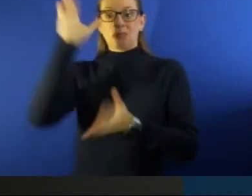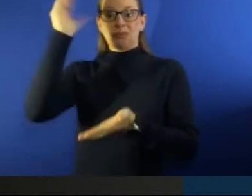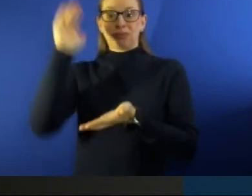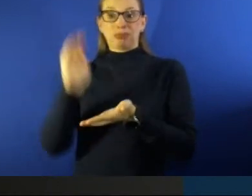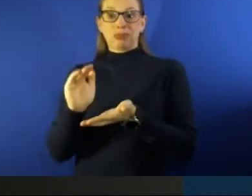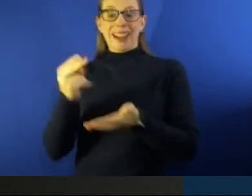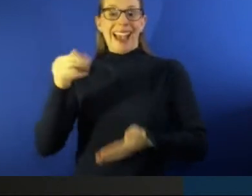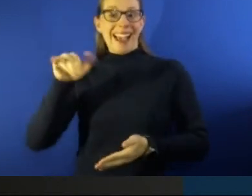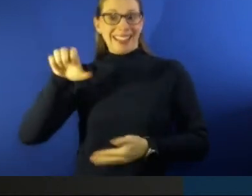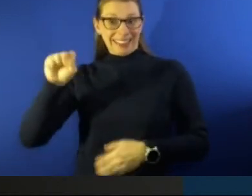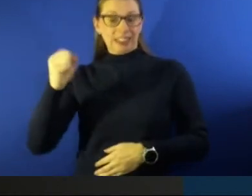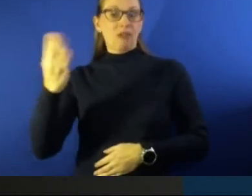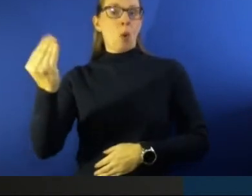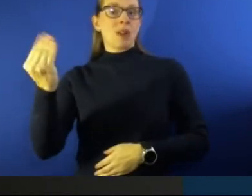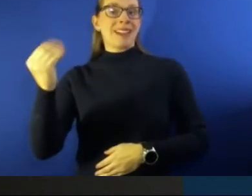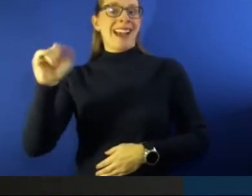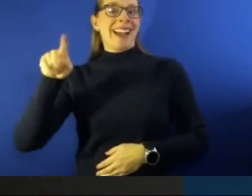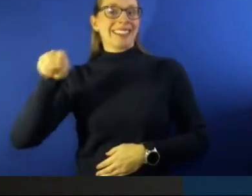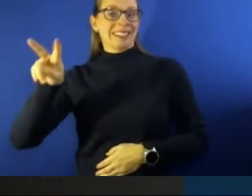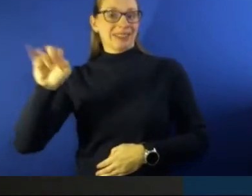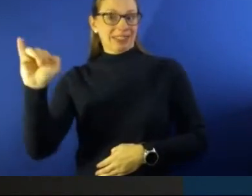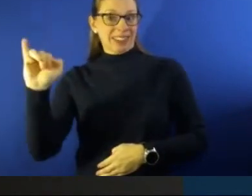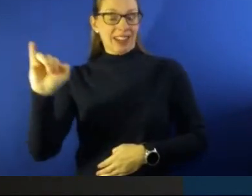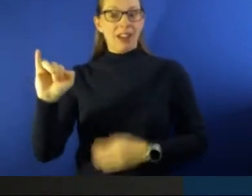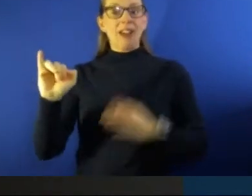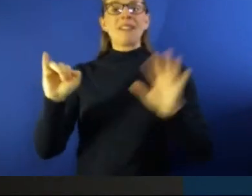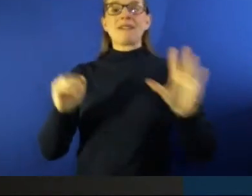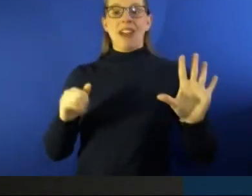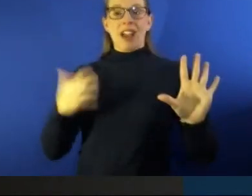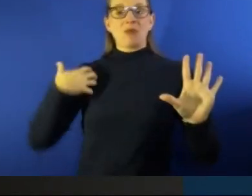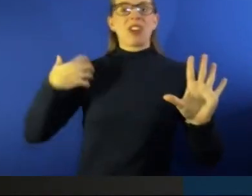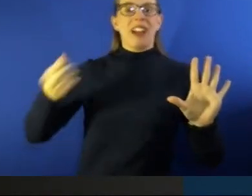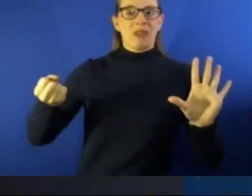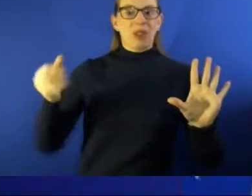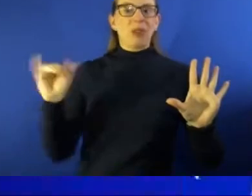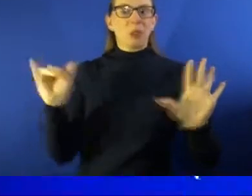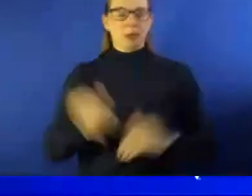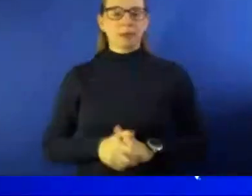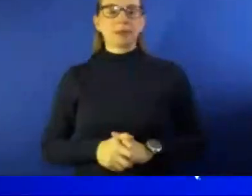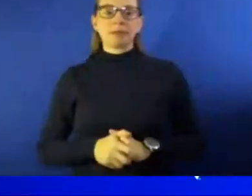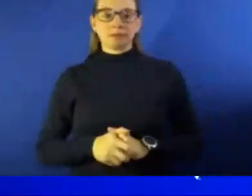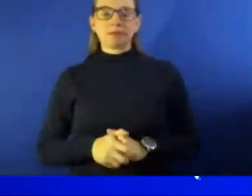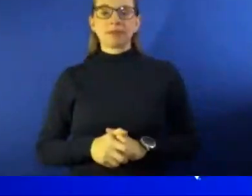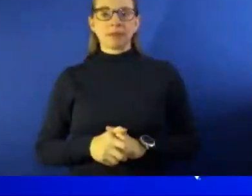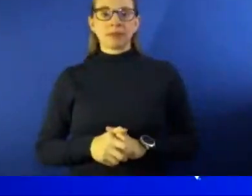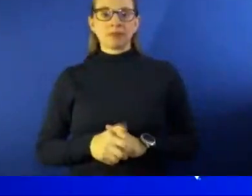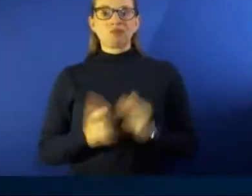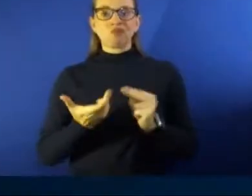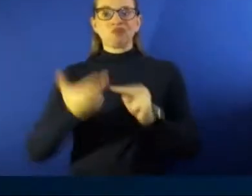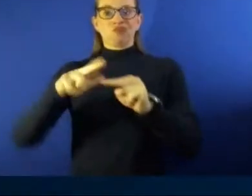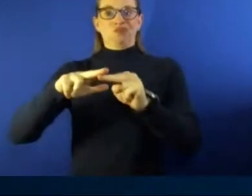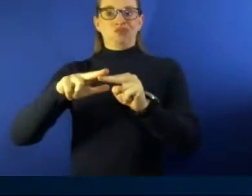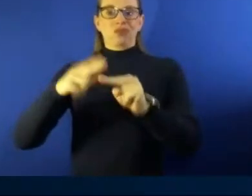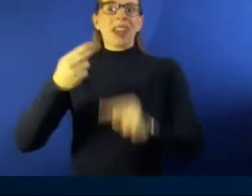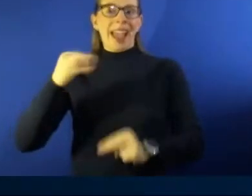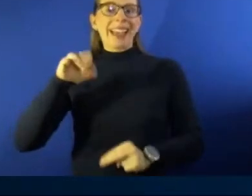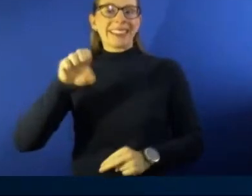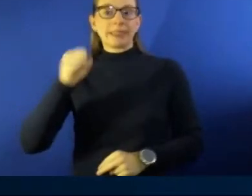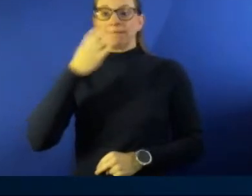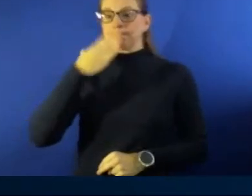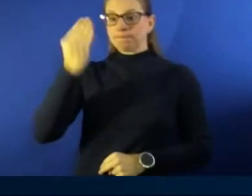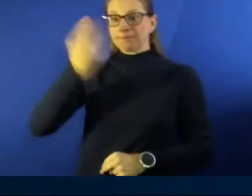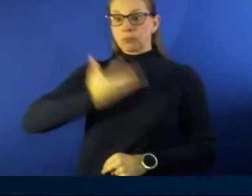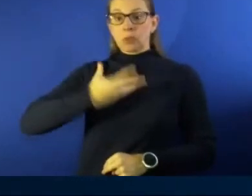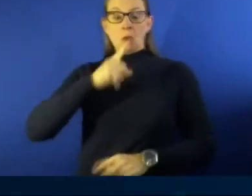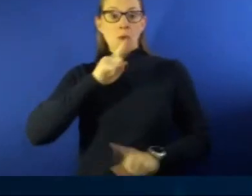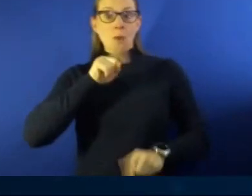has 14 active infections and 5 in that recovery period as well. So they've actually seen a little bit of an increase. All right, thanks for the update. Do we have reporters on the line